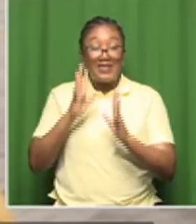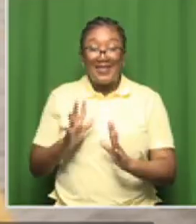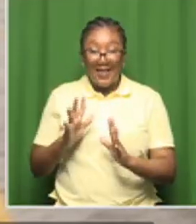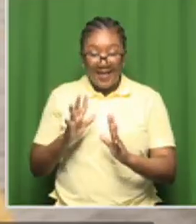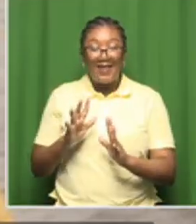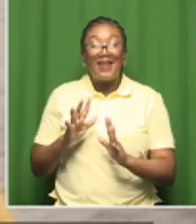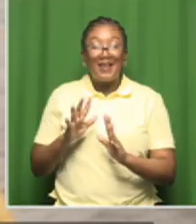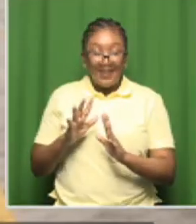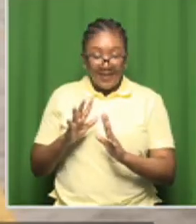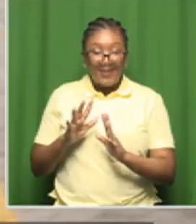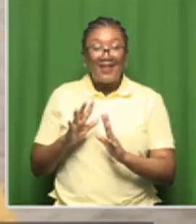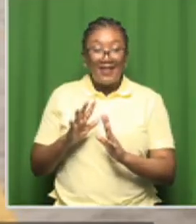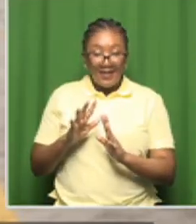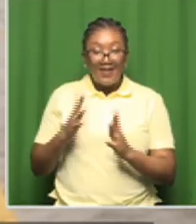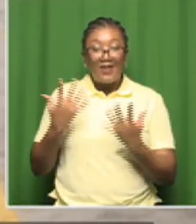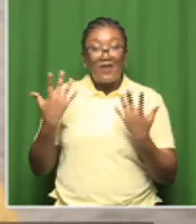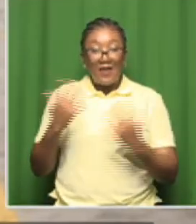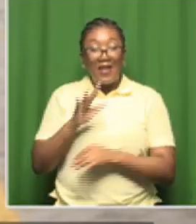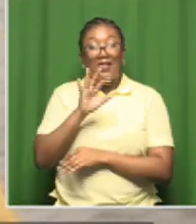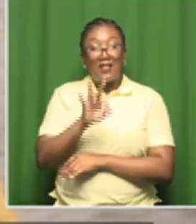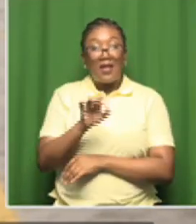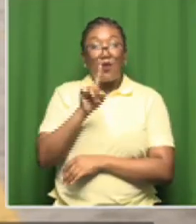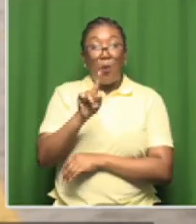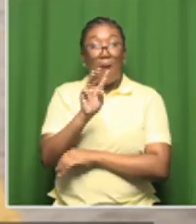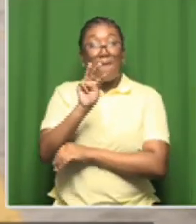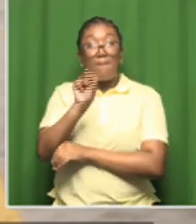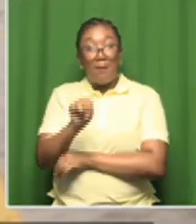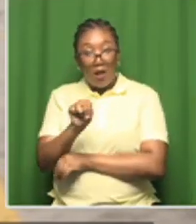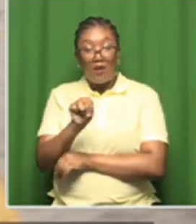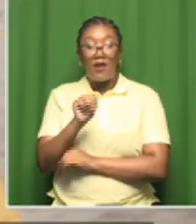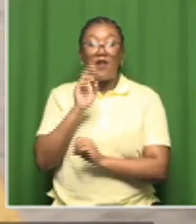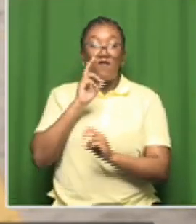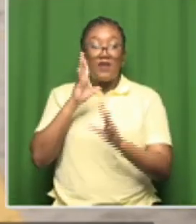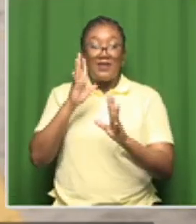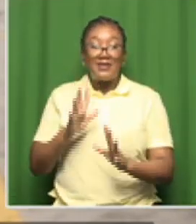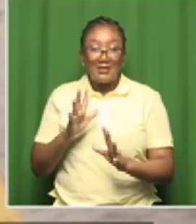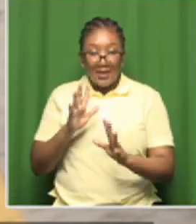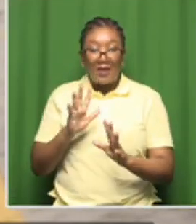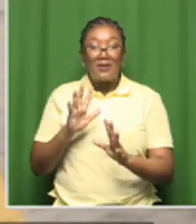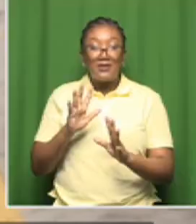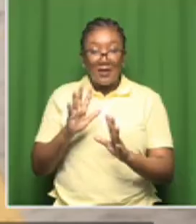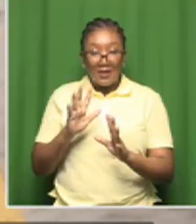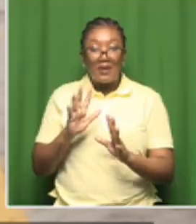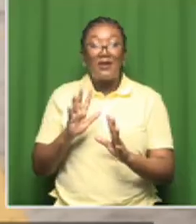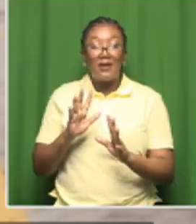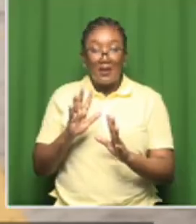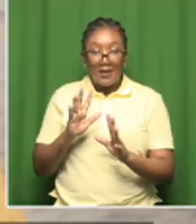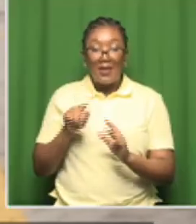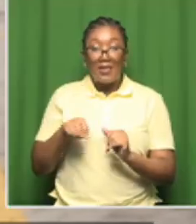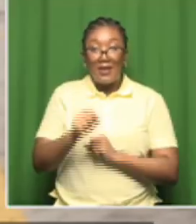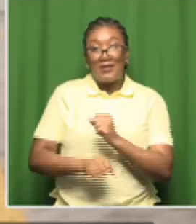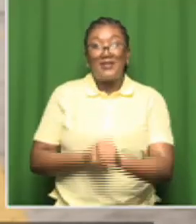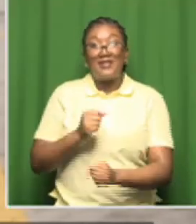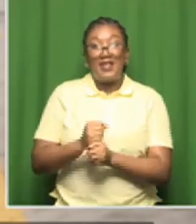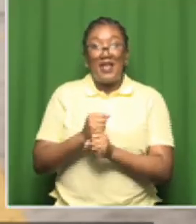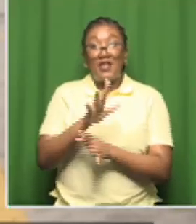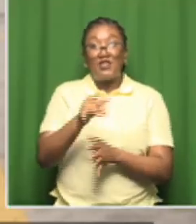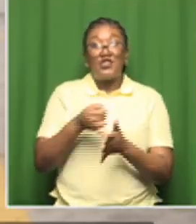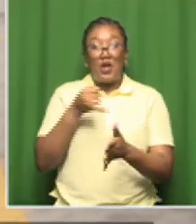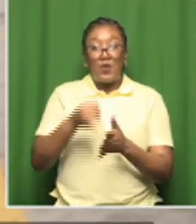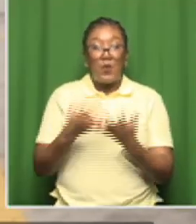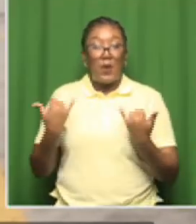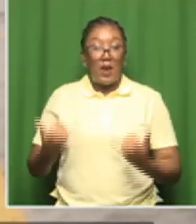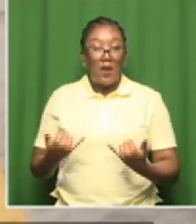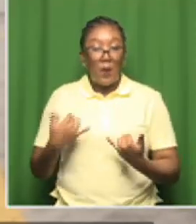visitors. We actually welcomed a 31 millionth visitor in January this year. So we're